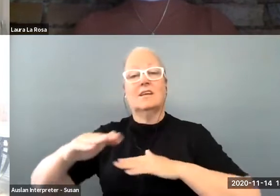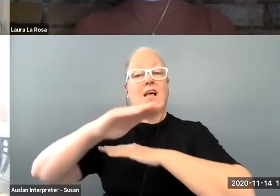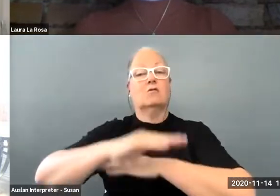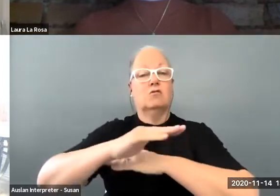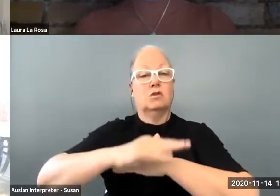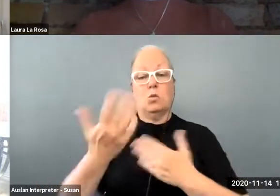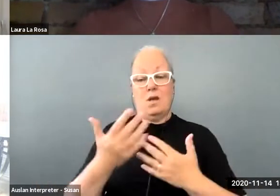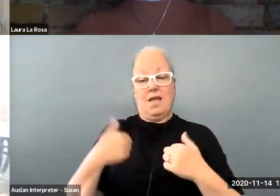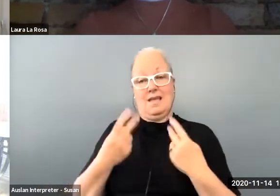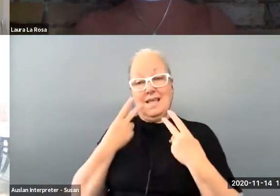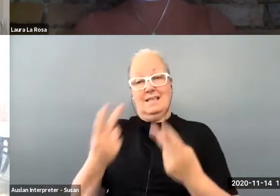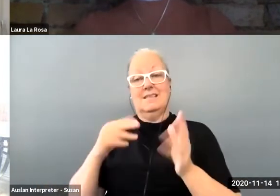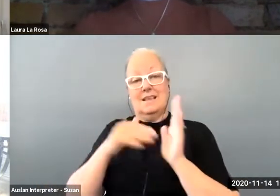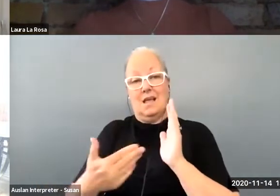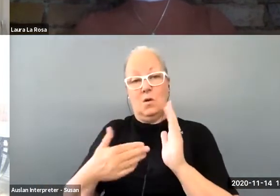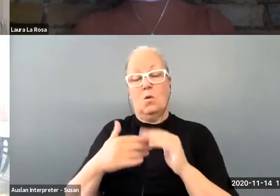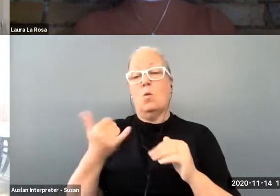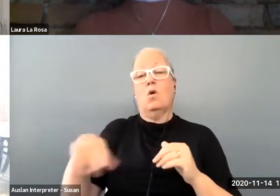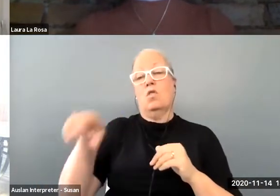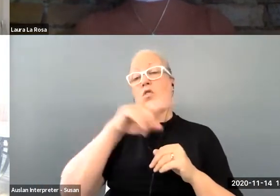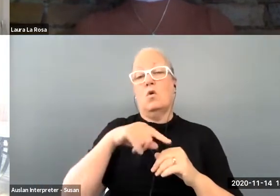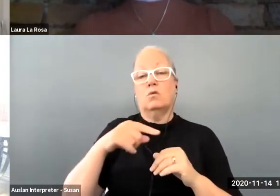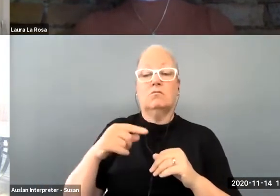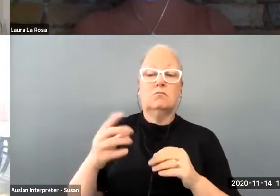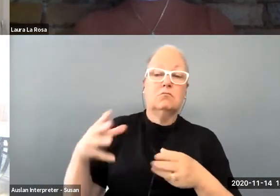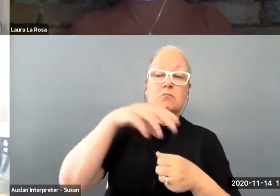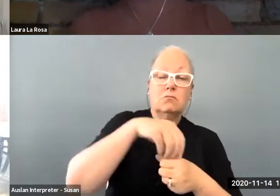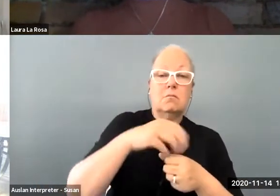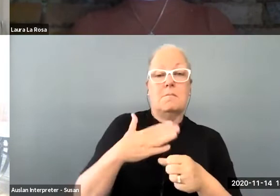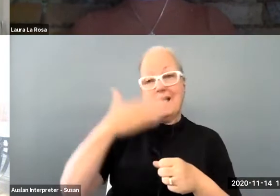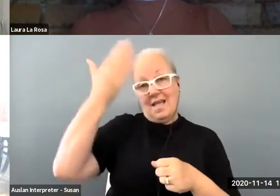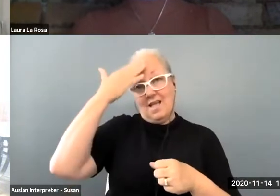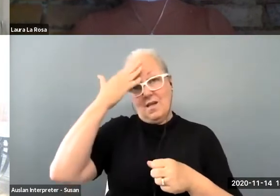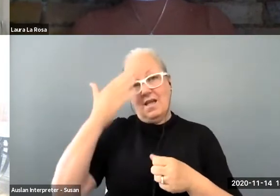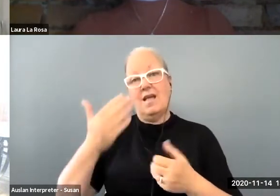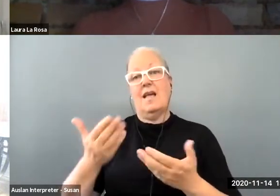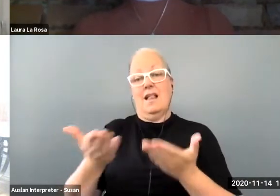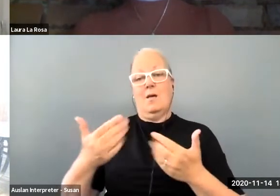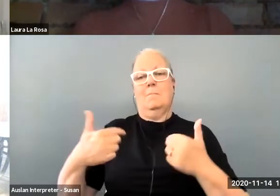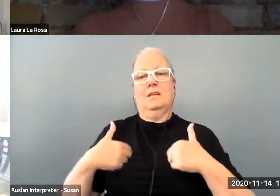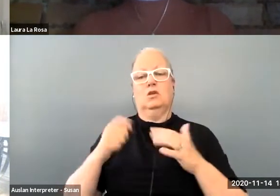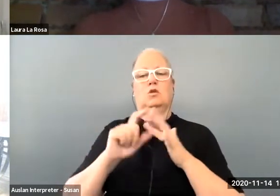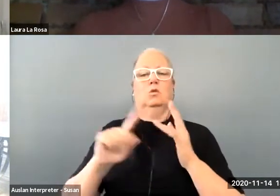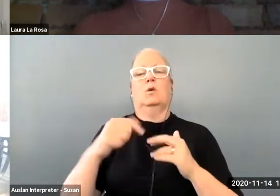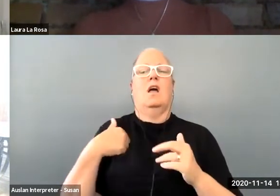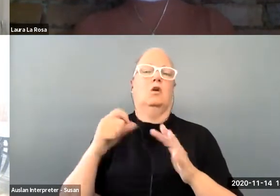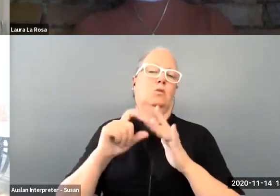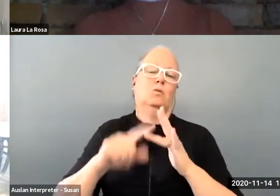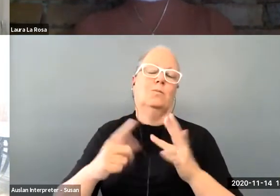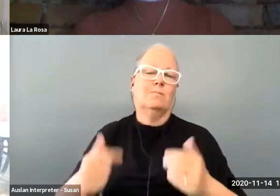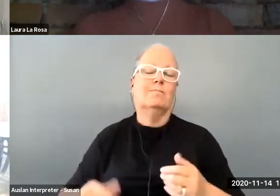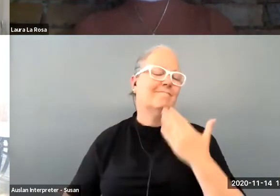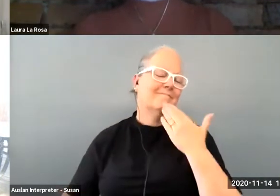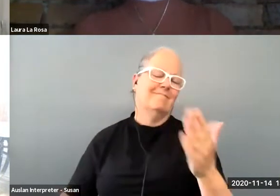guest on, but anyone who's joining us, and also my own elders who allow me to kind of do what I do. So.